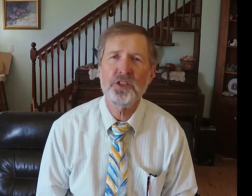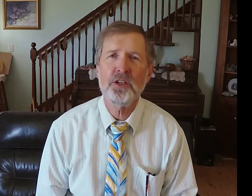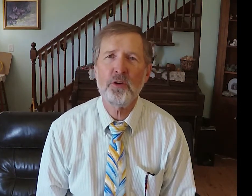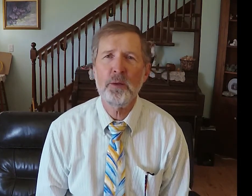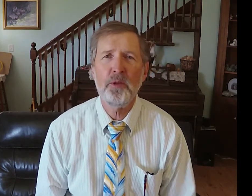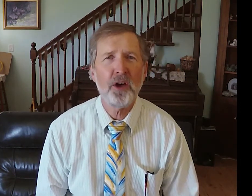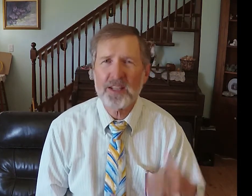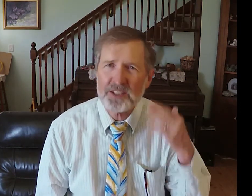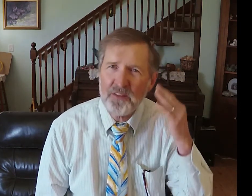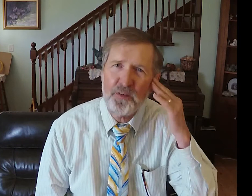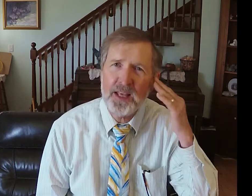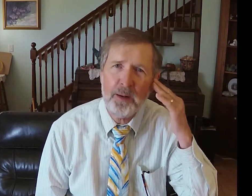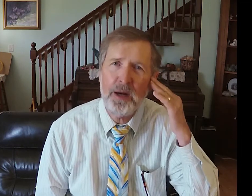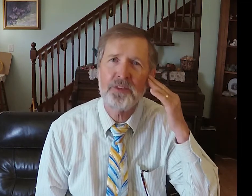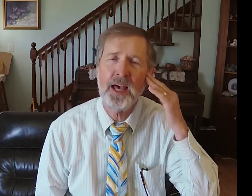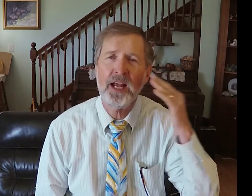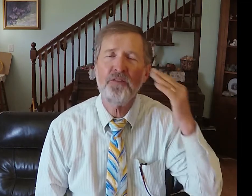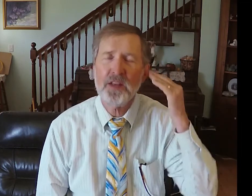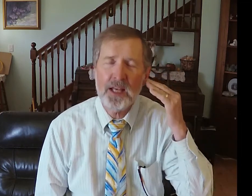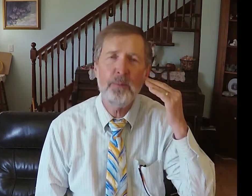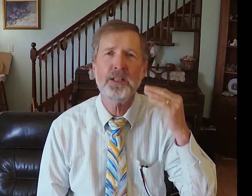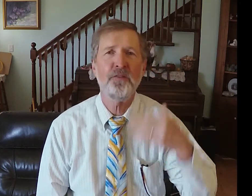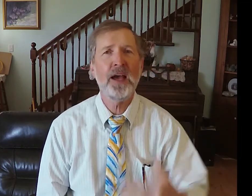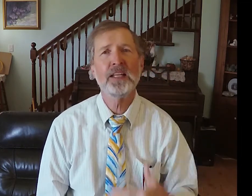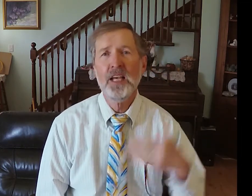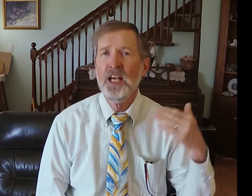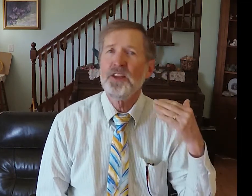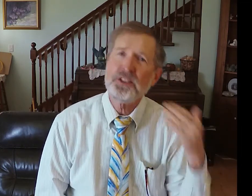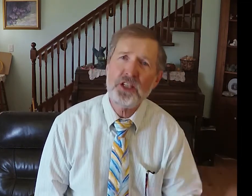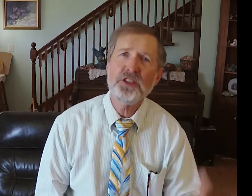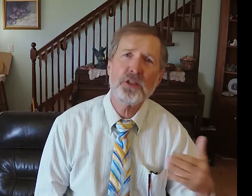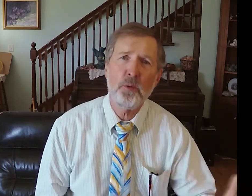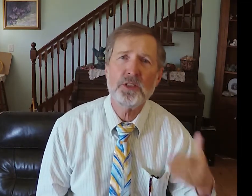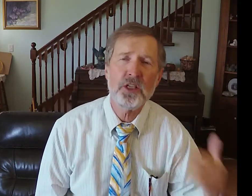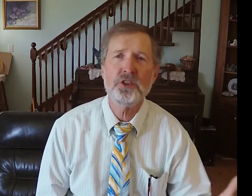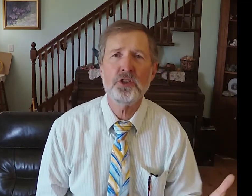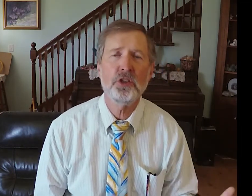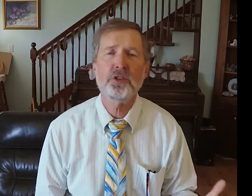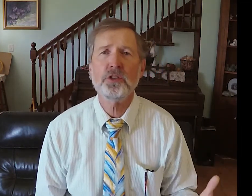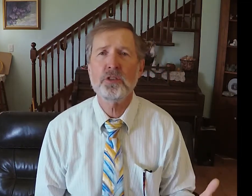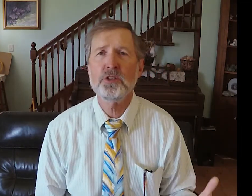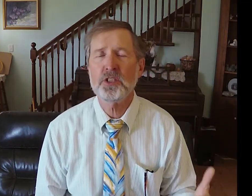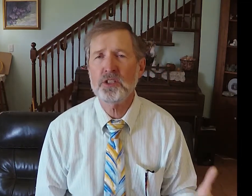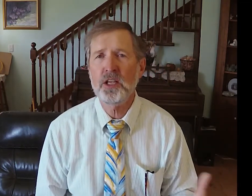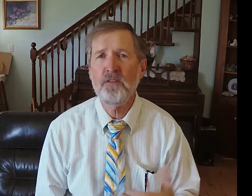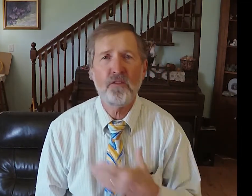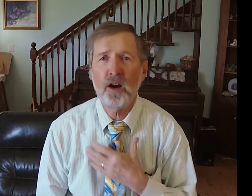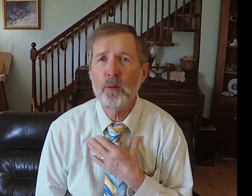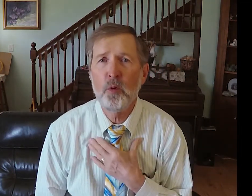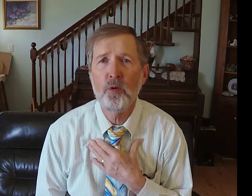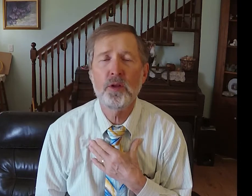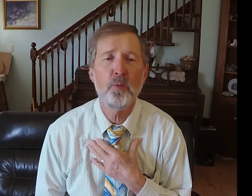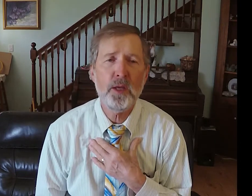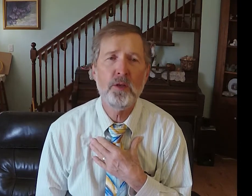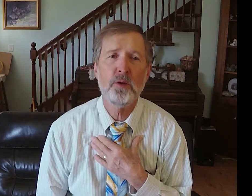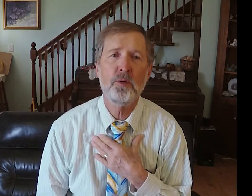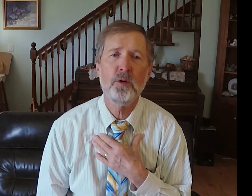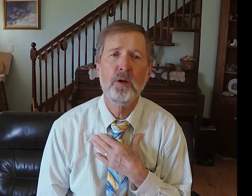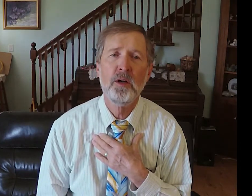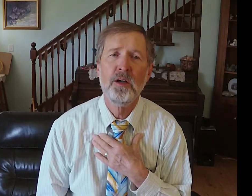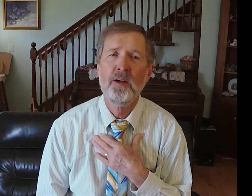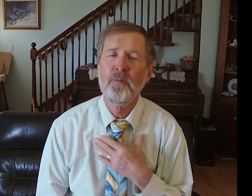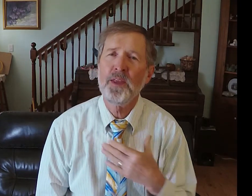that such an incredible thought, because I forget about that. I forget about the fact that Jesus wants his church to succeed far more than we